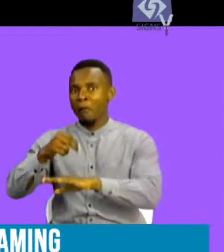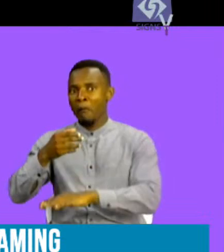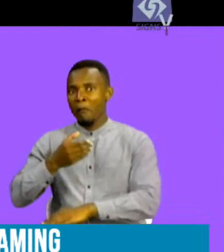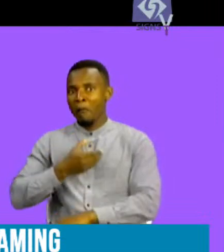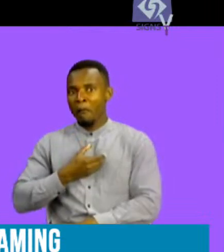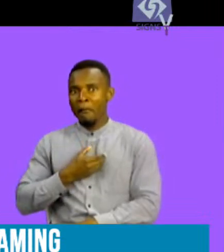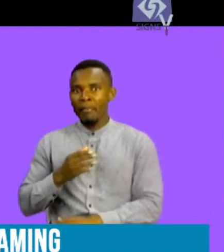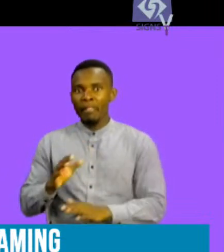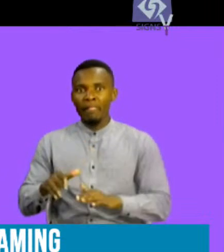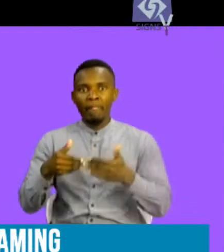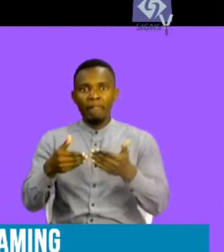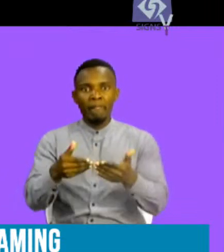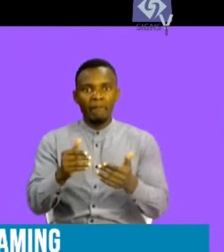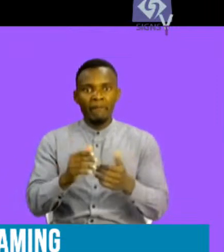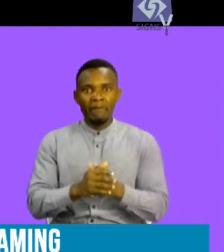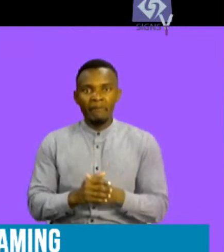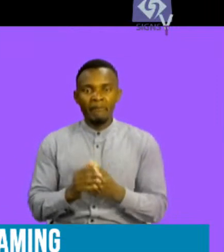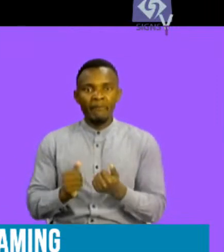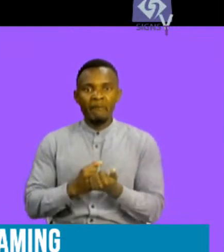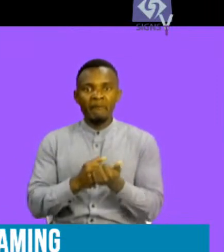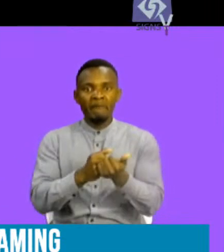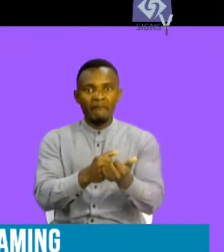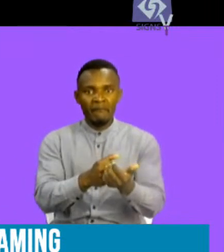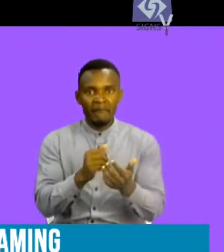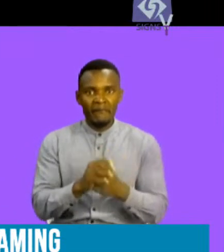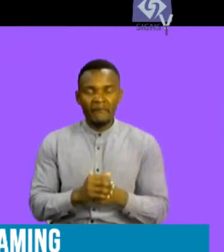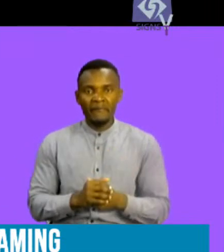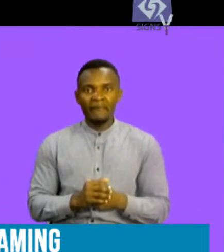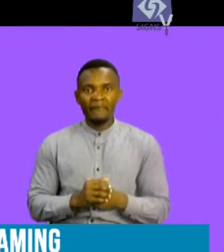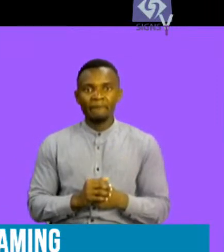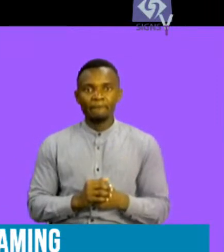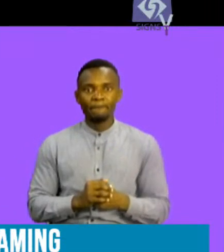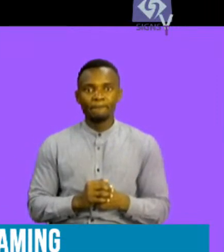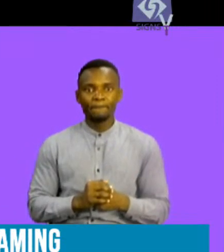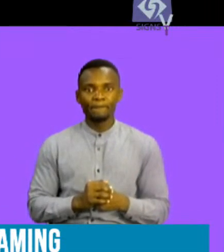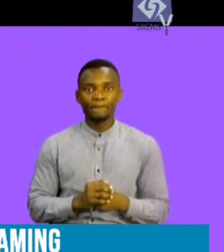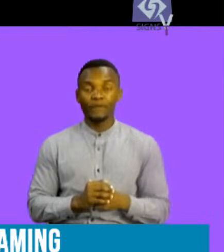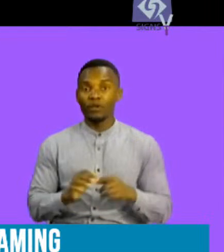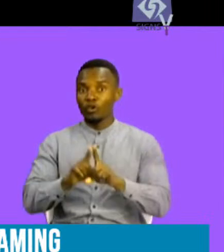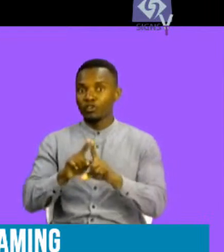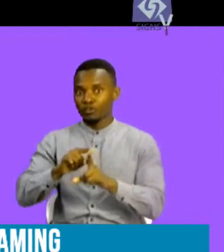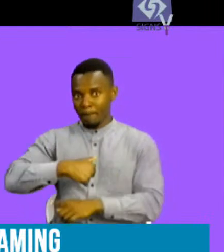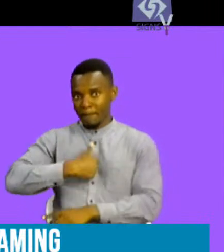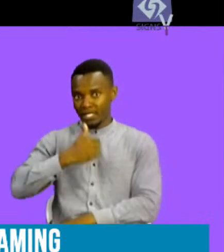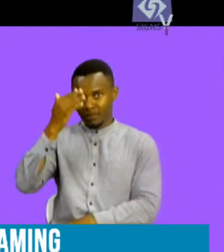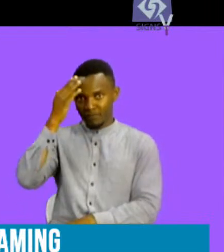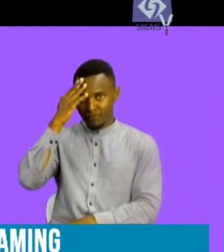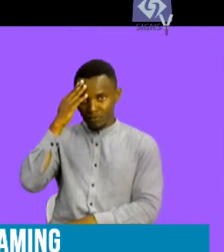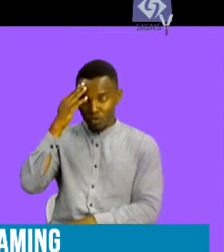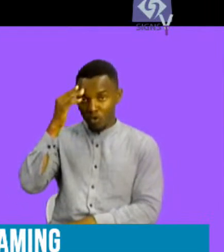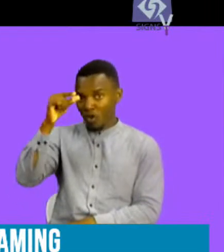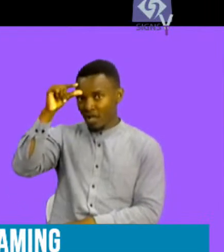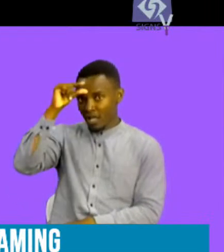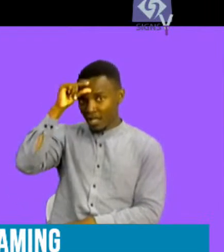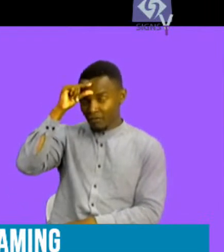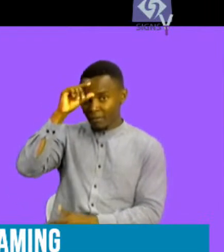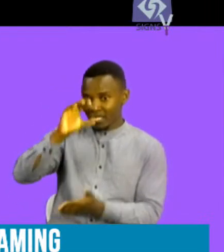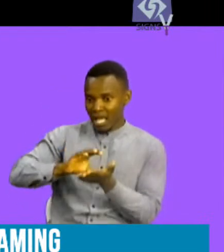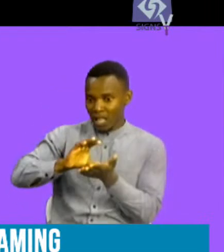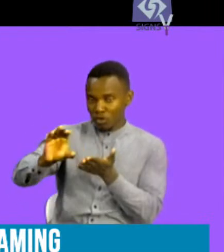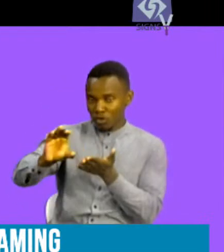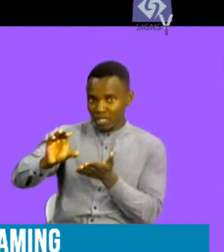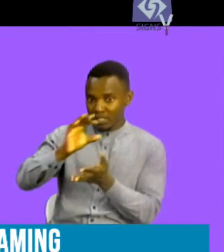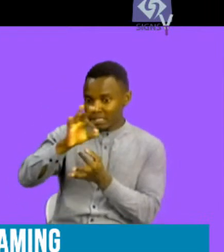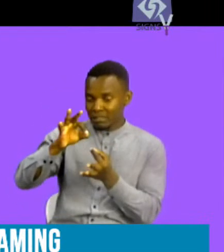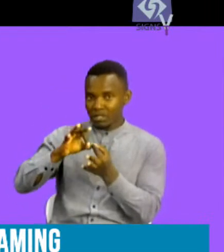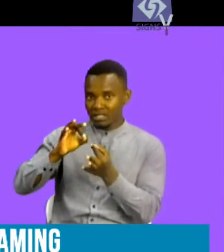those bursaries to persons with disabilities in order to retain them in school. I am aware that even the government allocates specific amounts